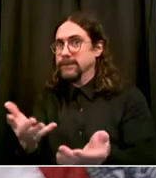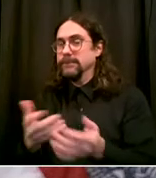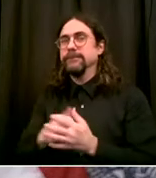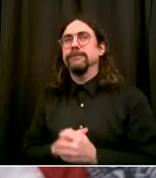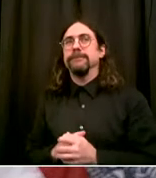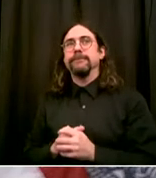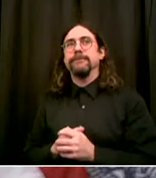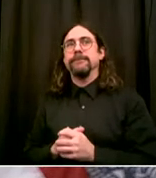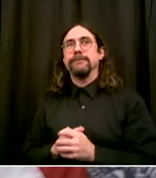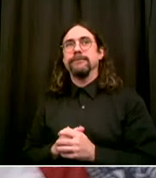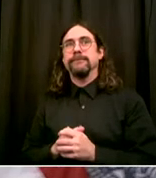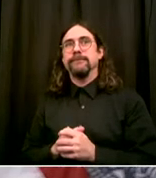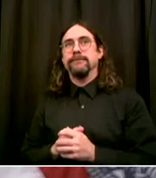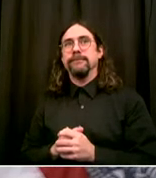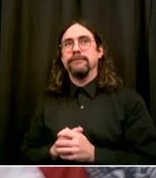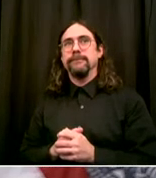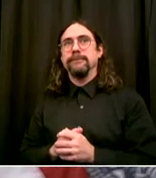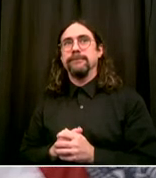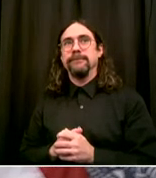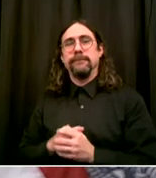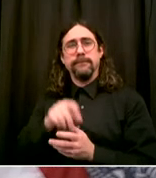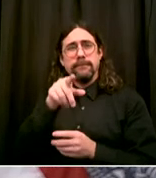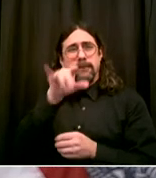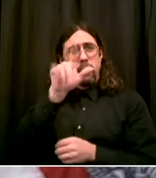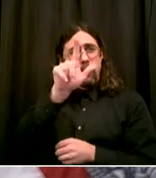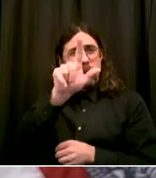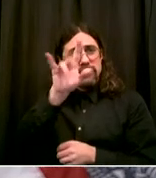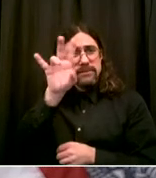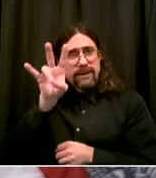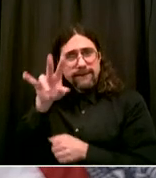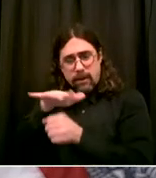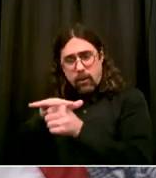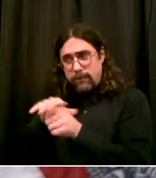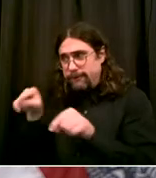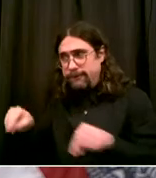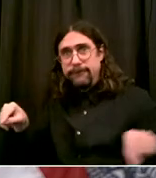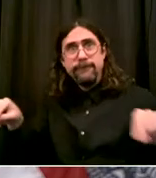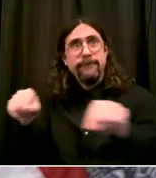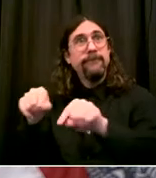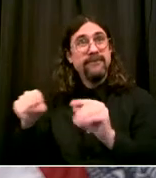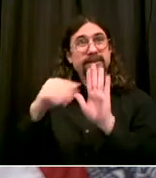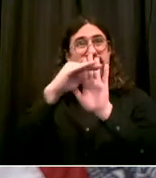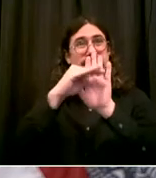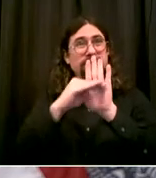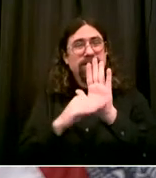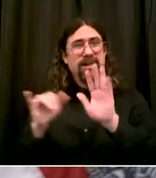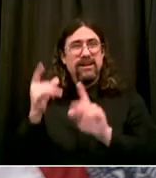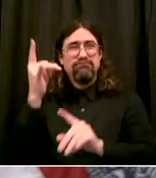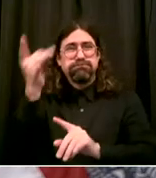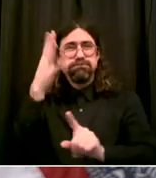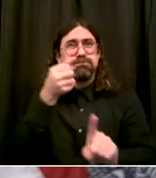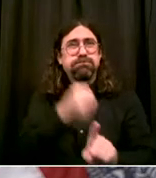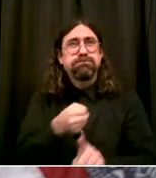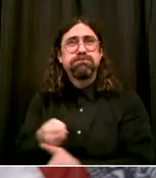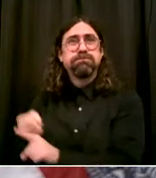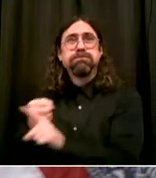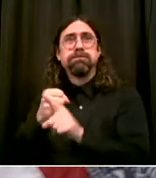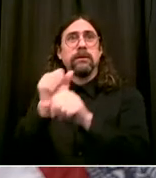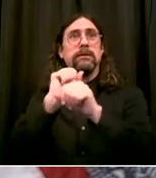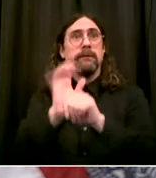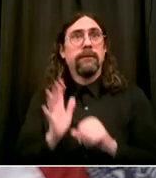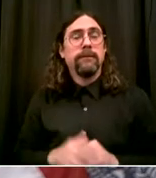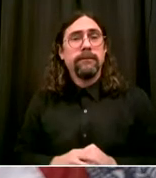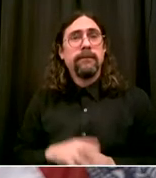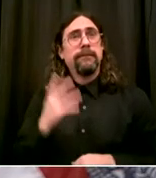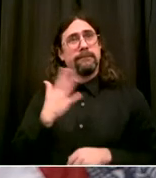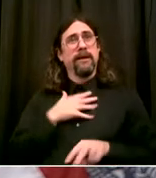in the summer and it doesn't take into account the second wave that we experienced in the fall and maybe continue to experience. So will